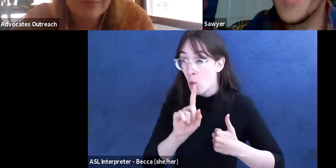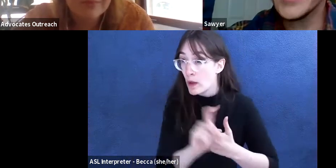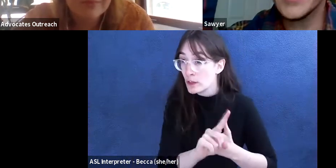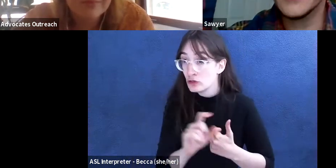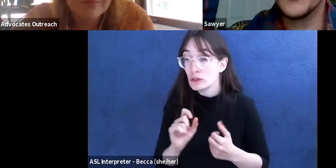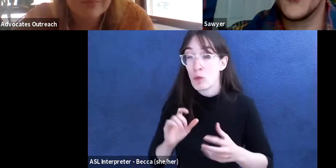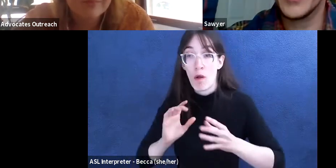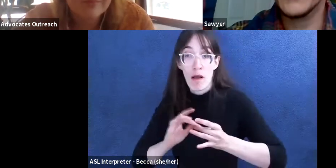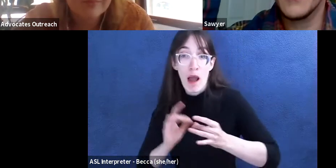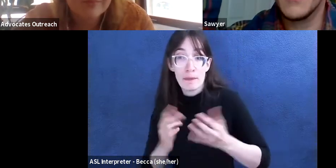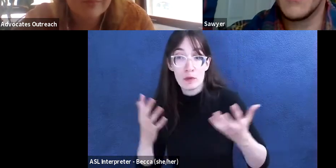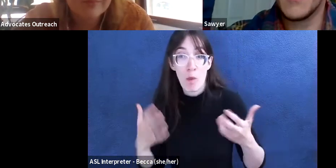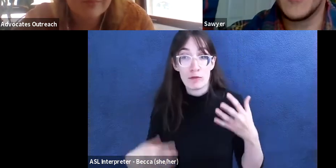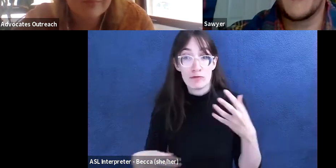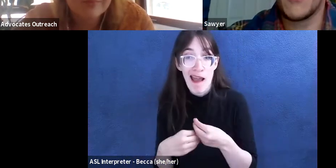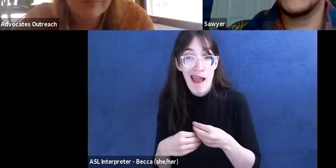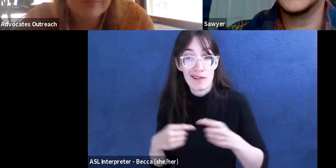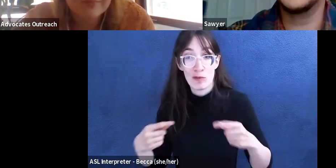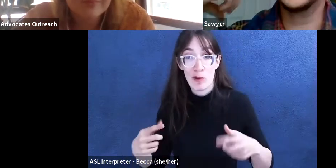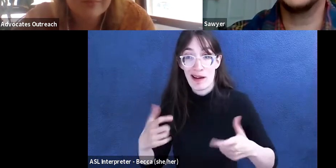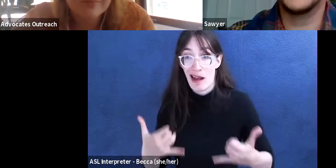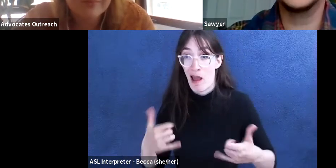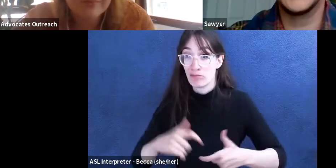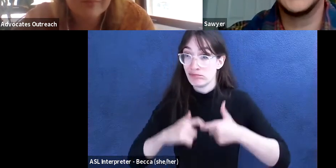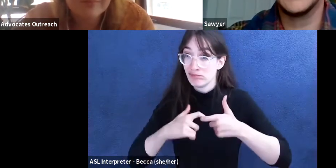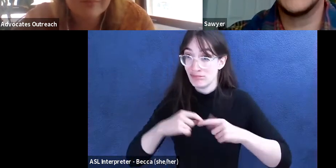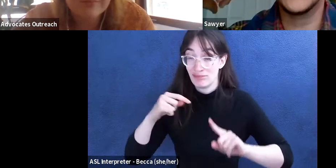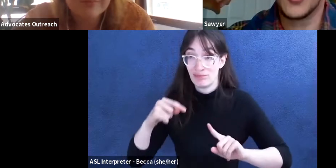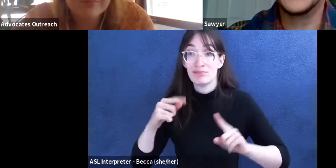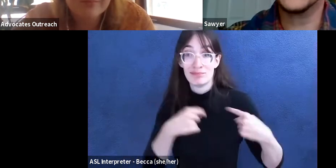you call, whatever you have, your genitals belong to you.